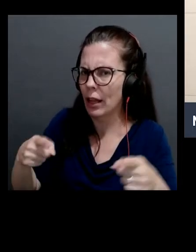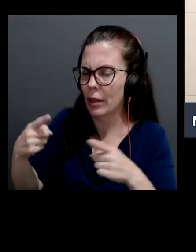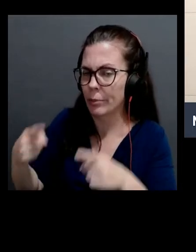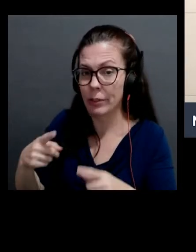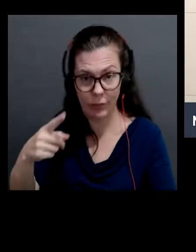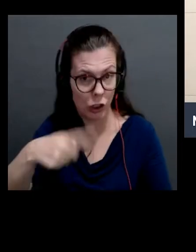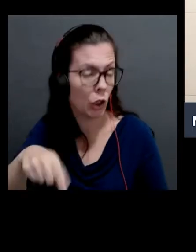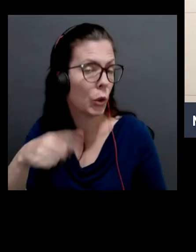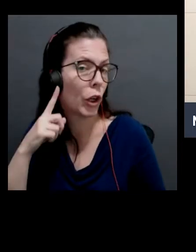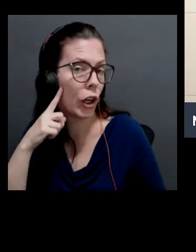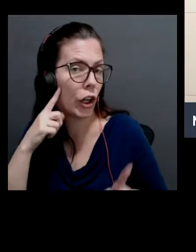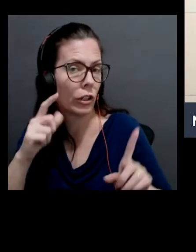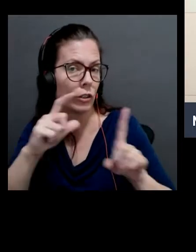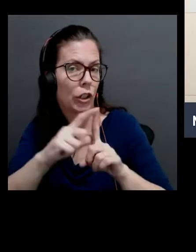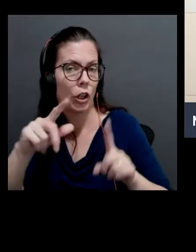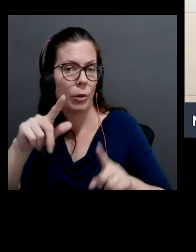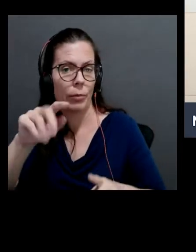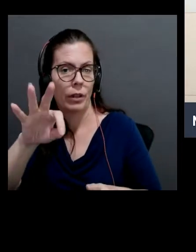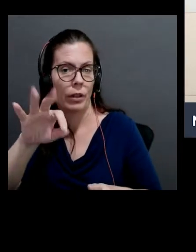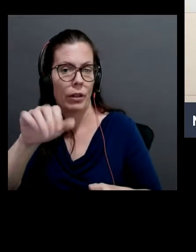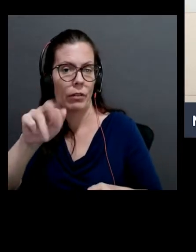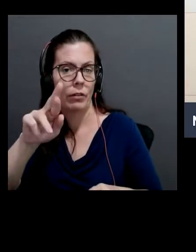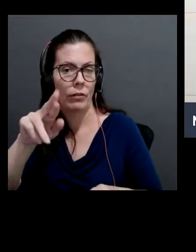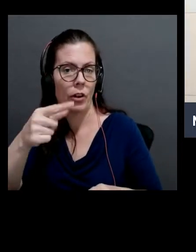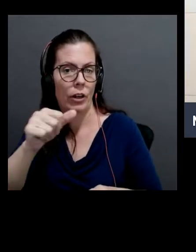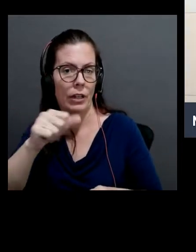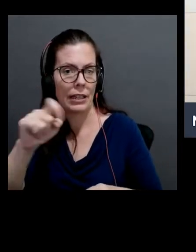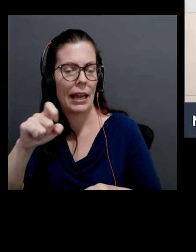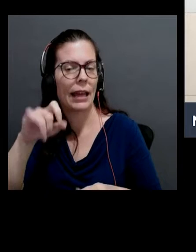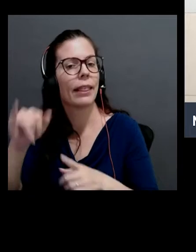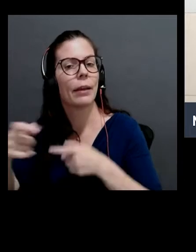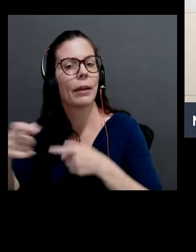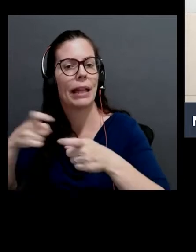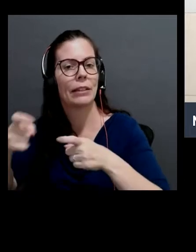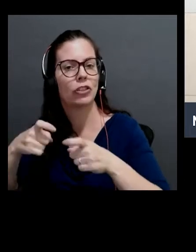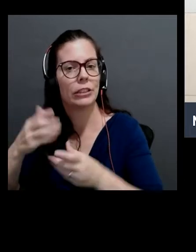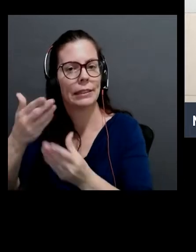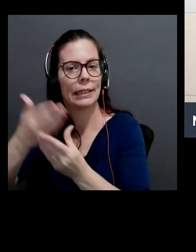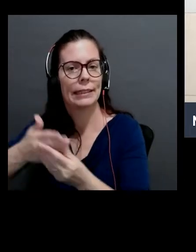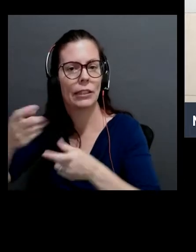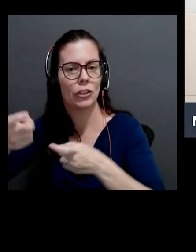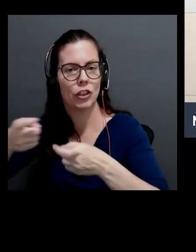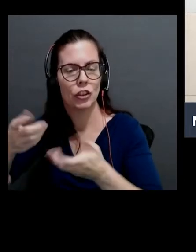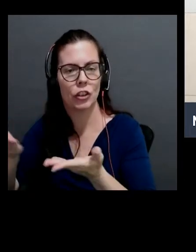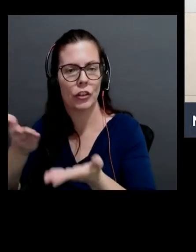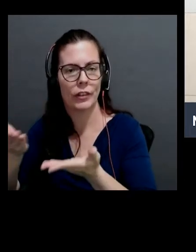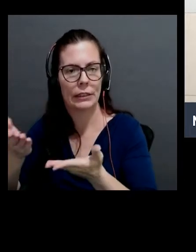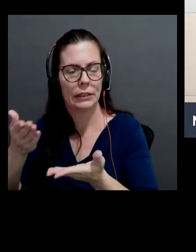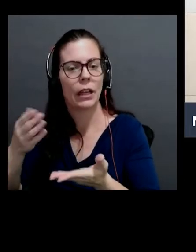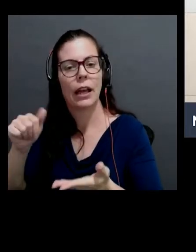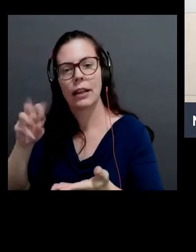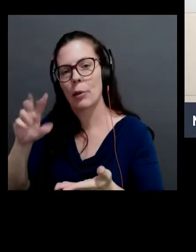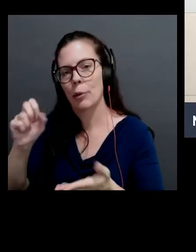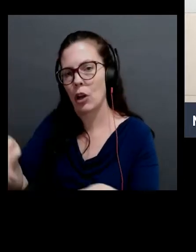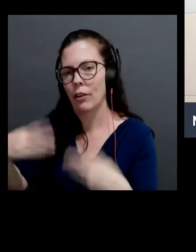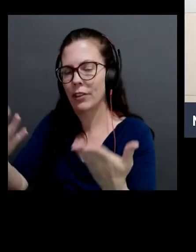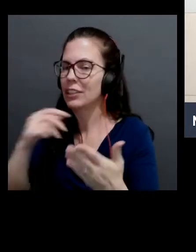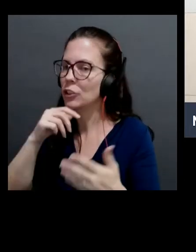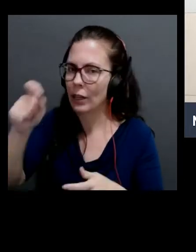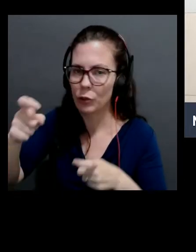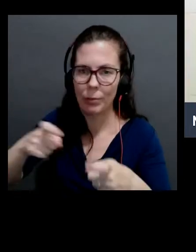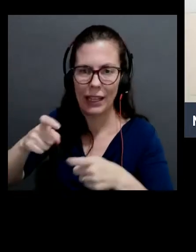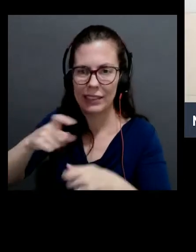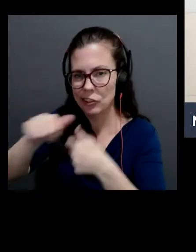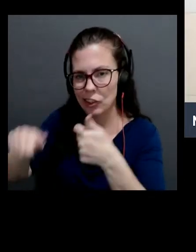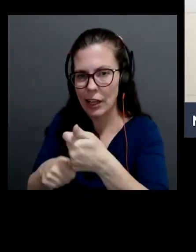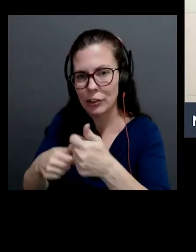the term Fargate, Fargate is the managed container service that AWS offers, to where you don't need to manage the underlying infrastructure to